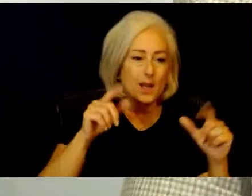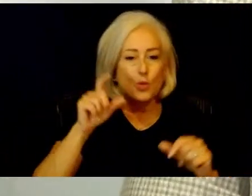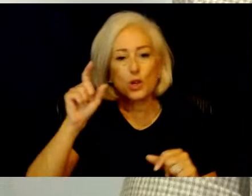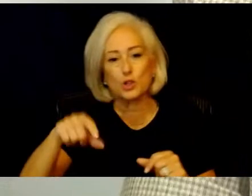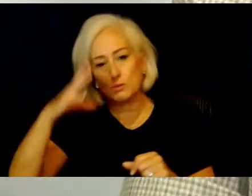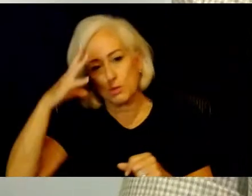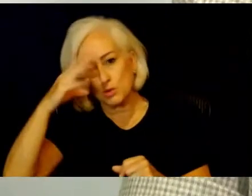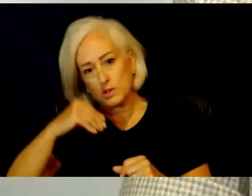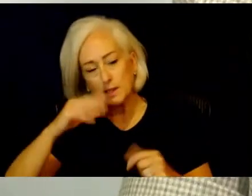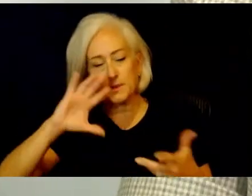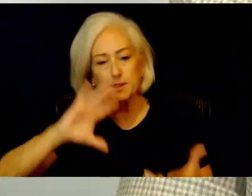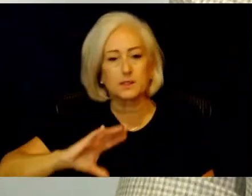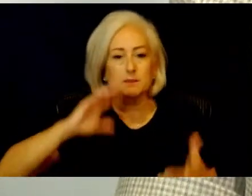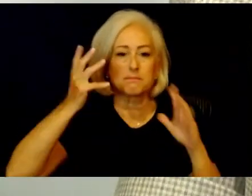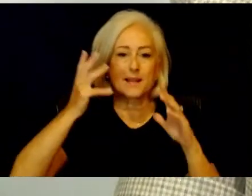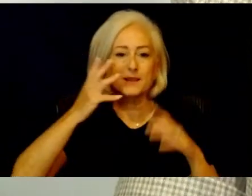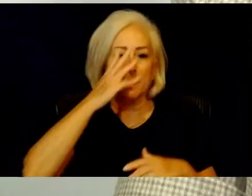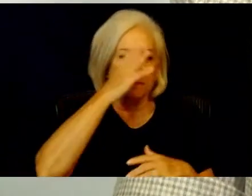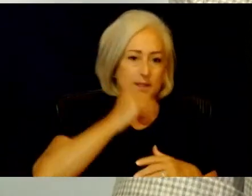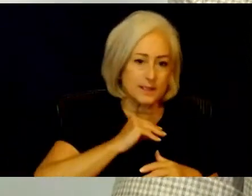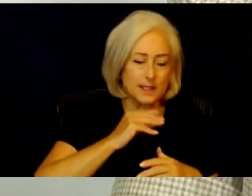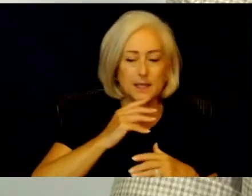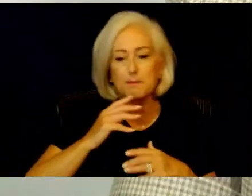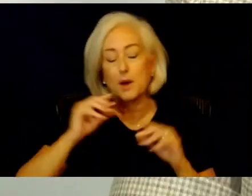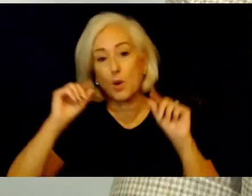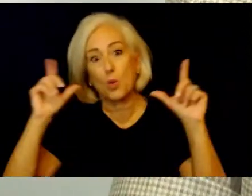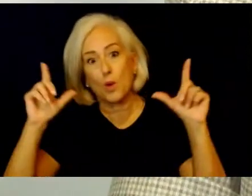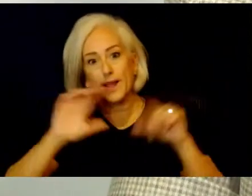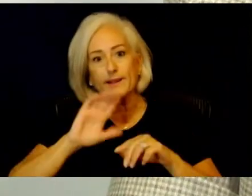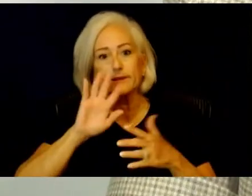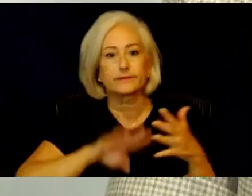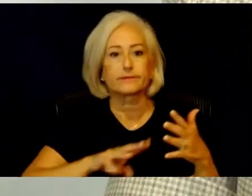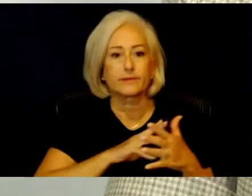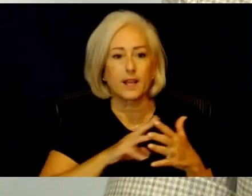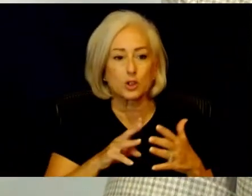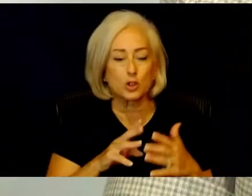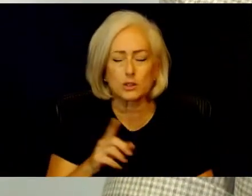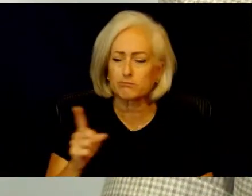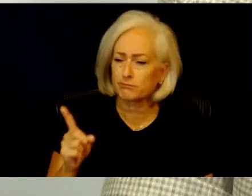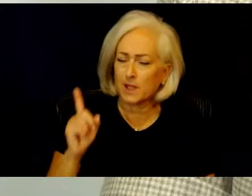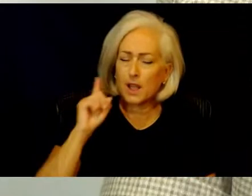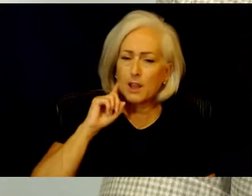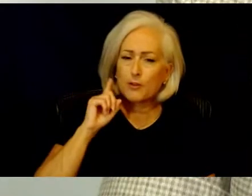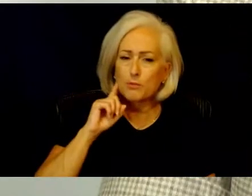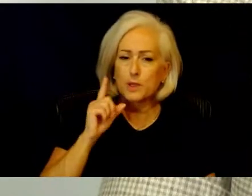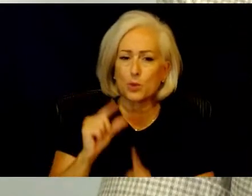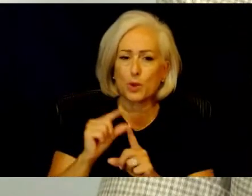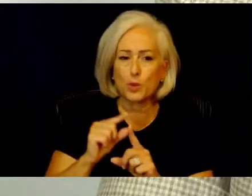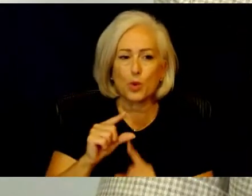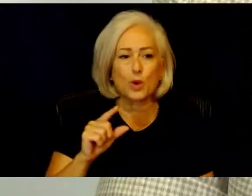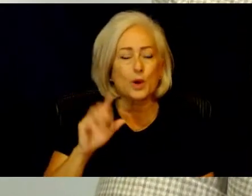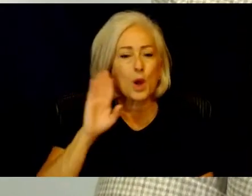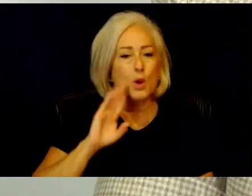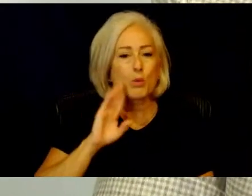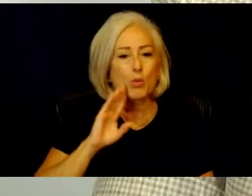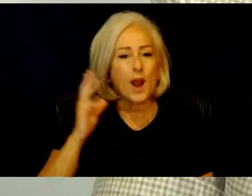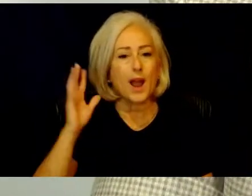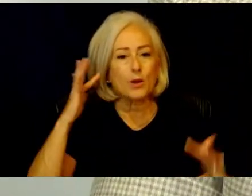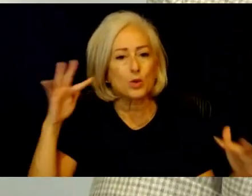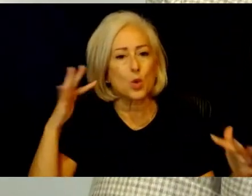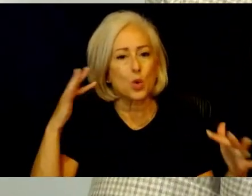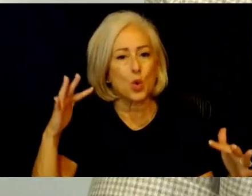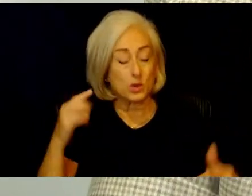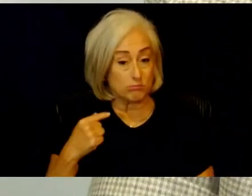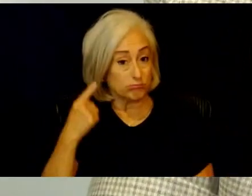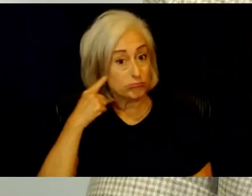lead to circadian disorders. Are you familiar with brown noise? Are you familiar with that? I've heard of white noise. Yeah. Brown noise.